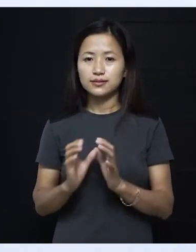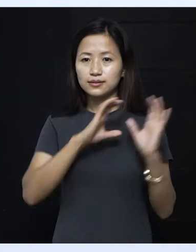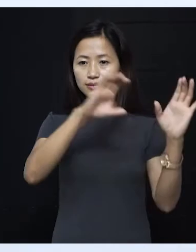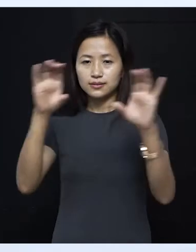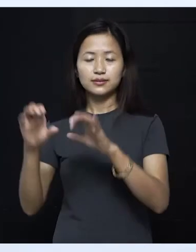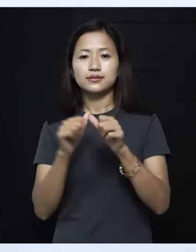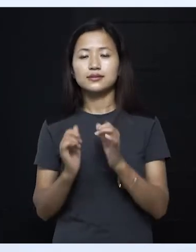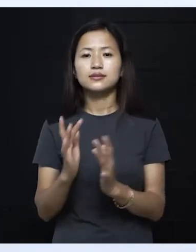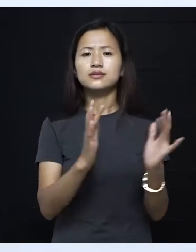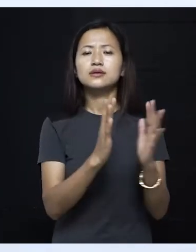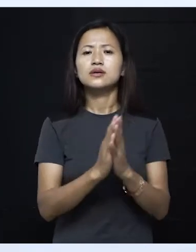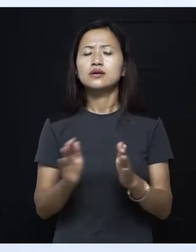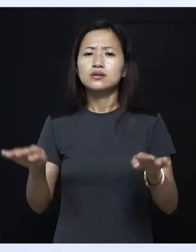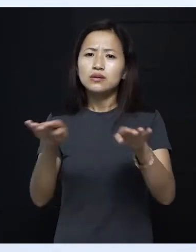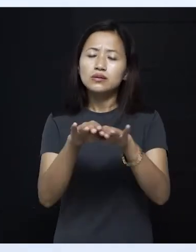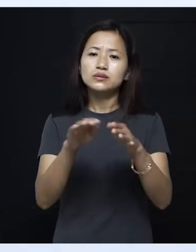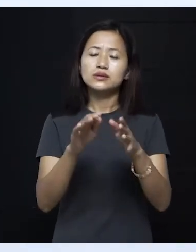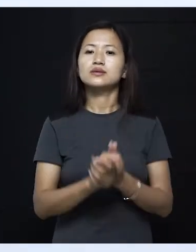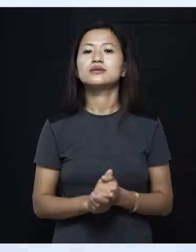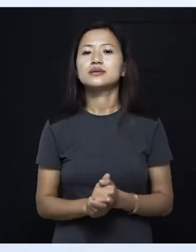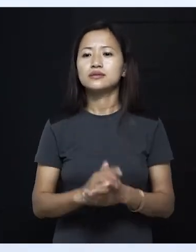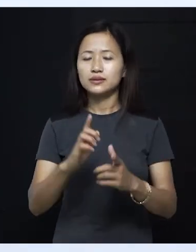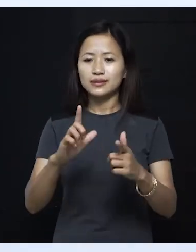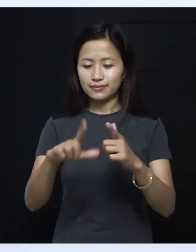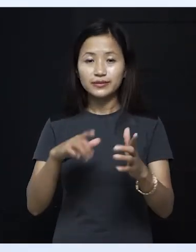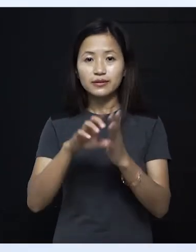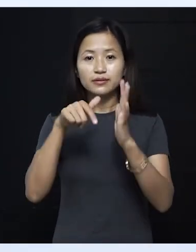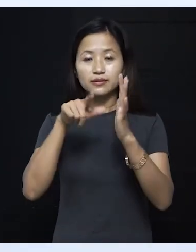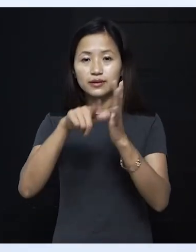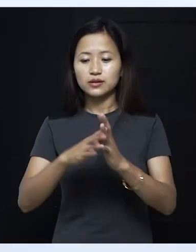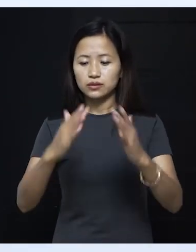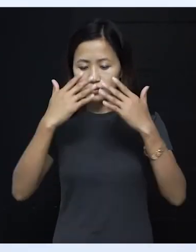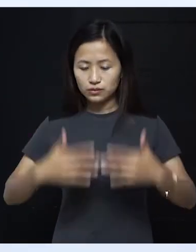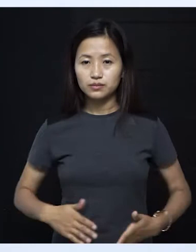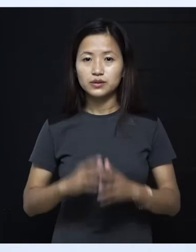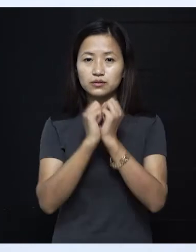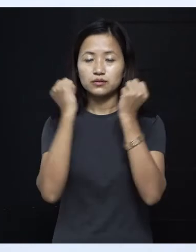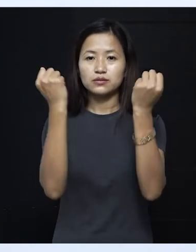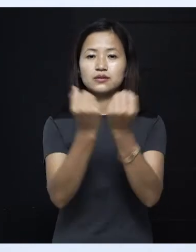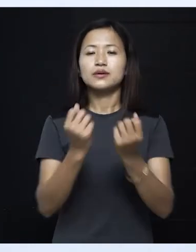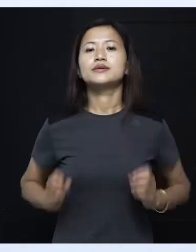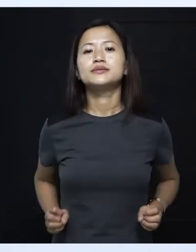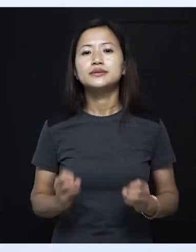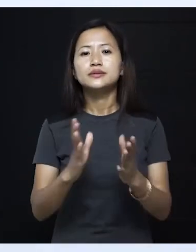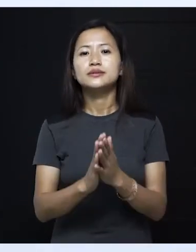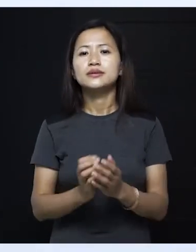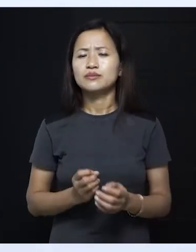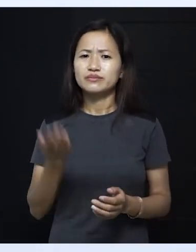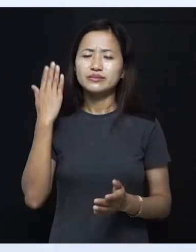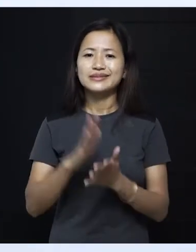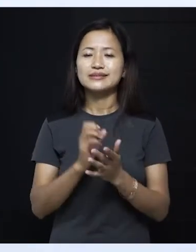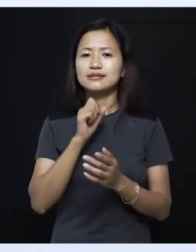okay, it is closely linked with human society, because it was in the beginning we have discussed about the early